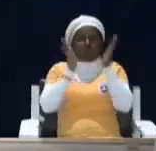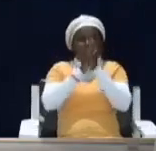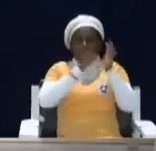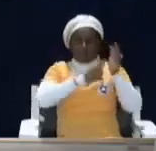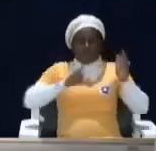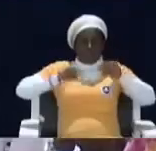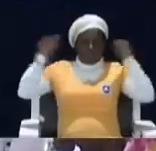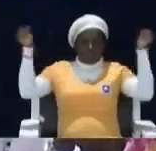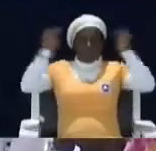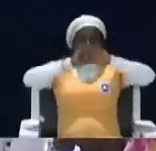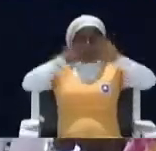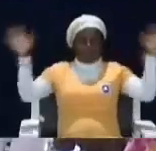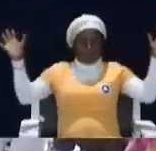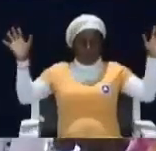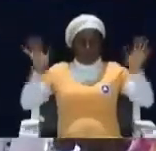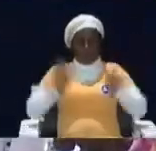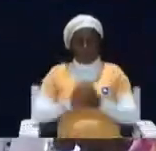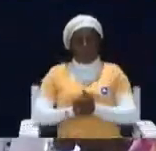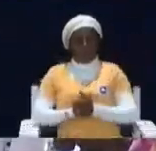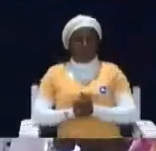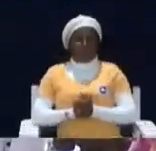Lord.